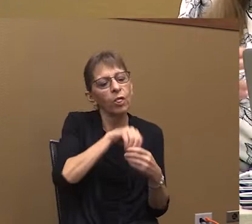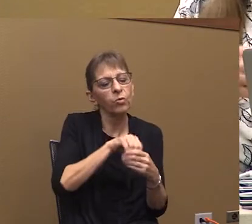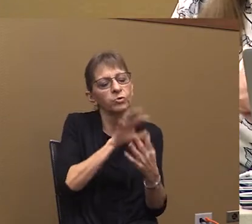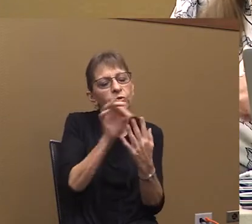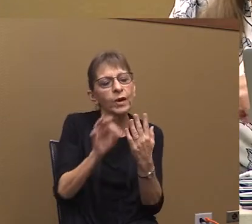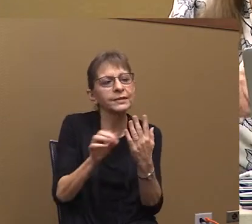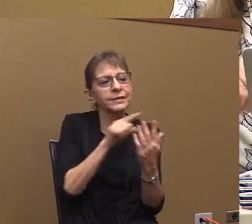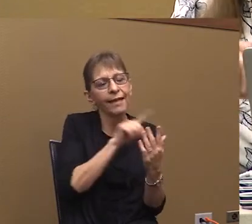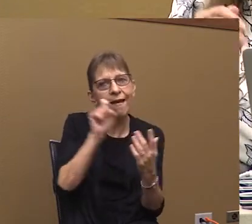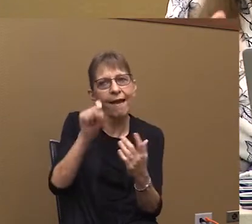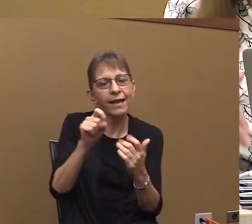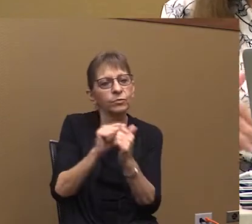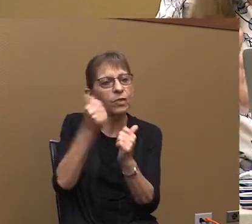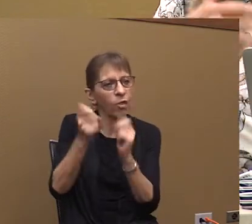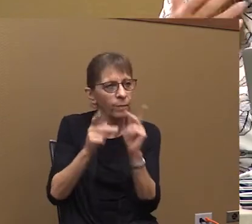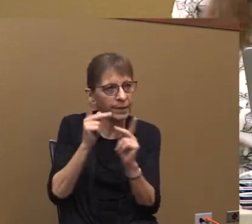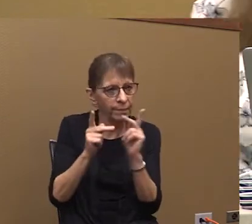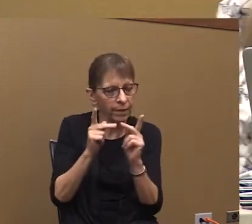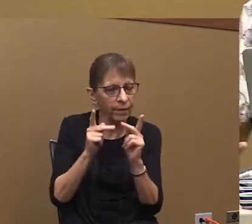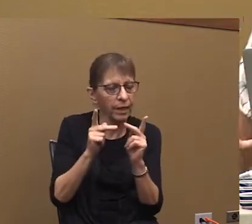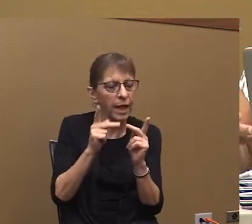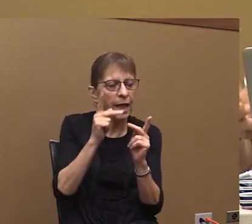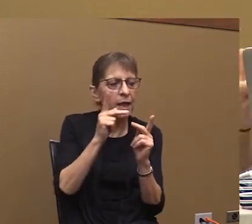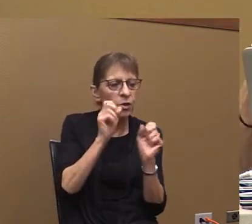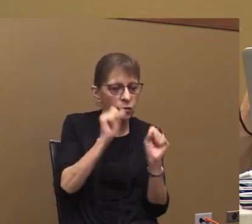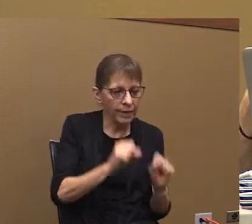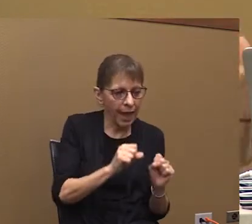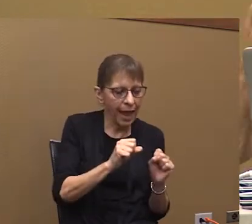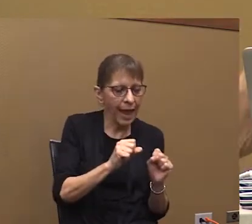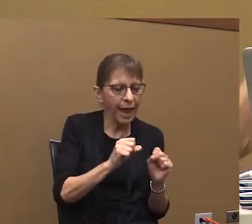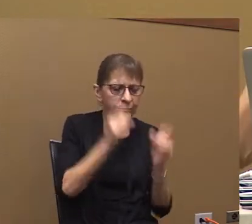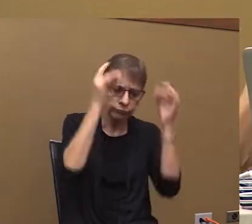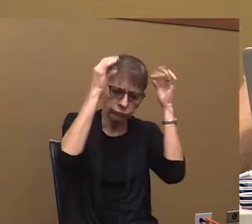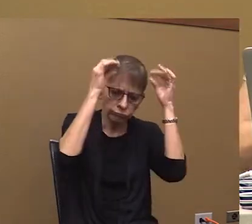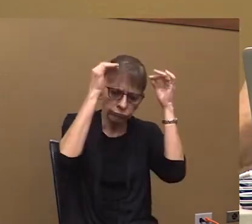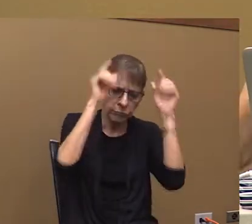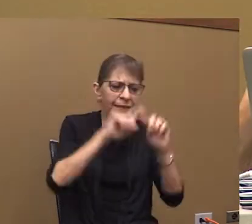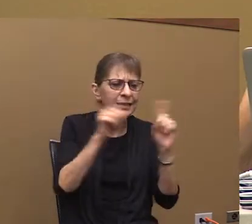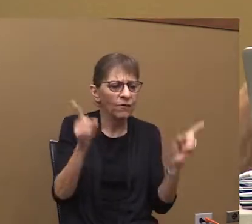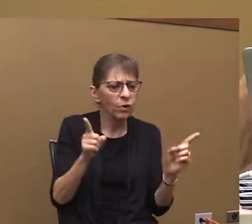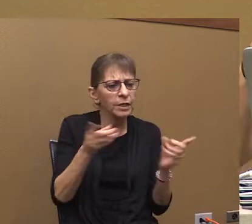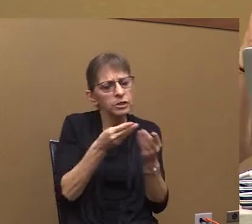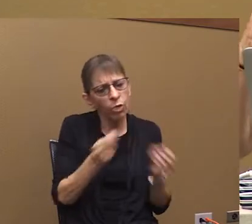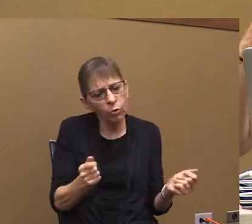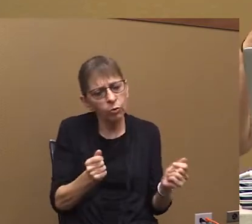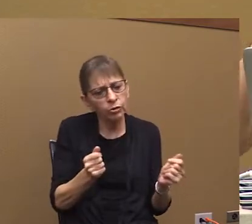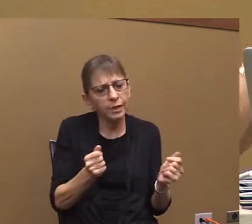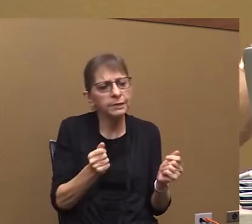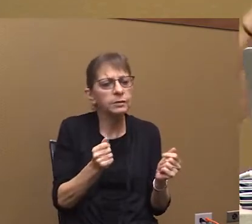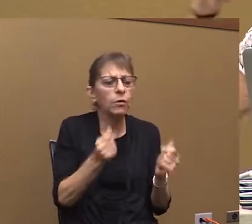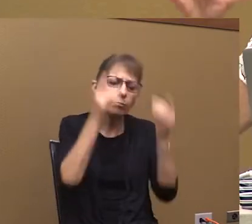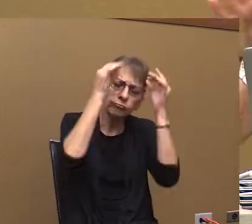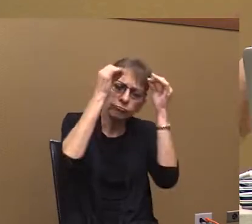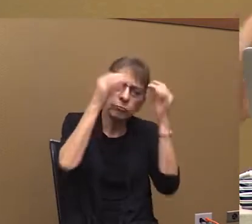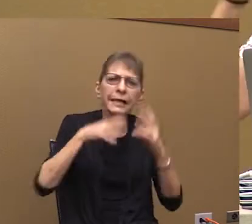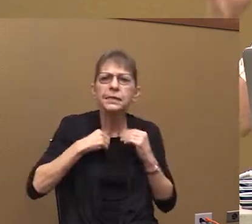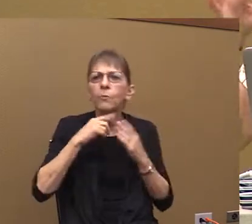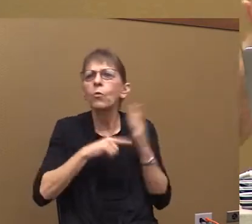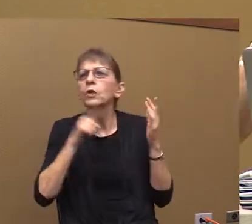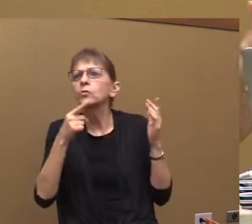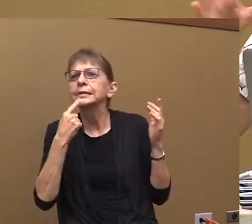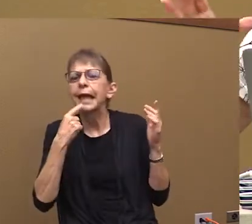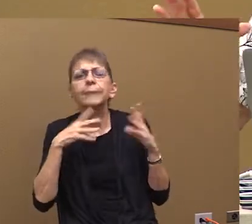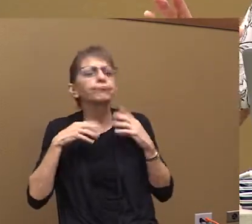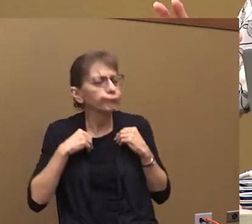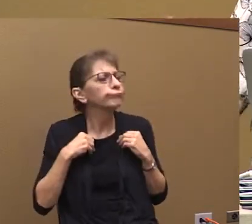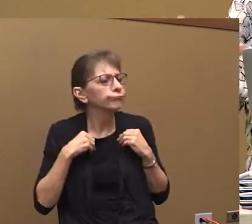the kids to incorporate choices that they ask for other people, as a way to give them broadening their